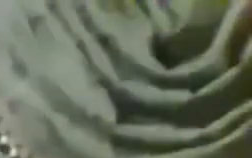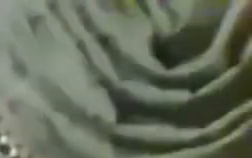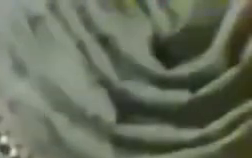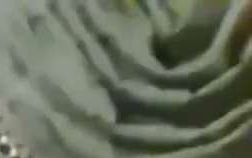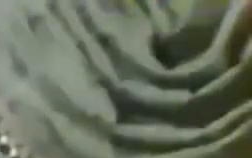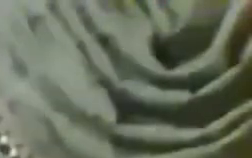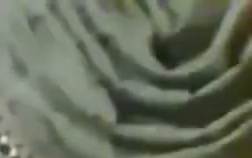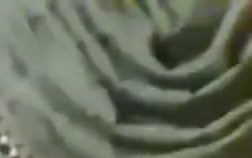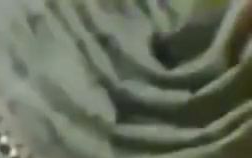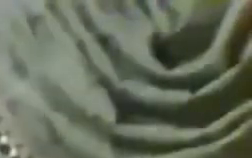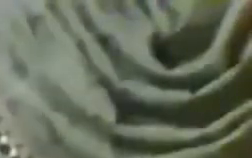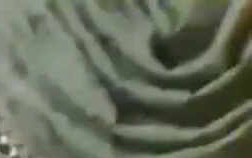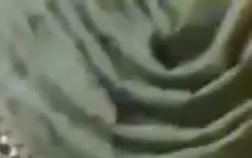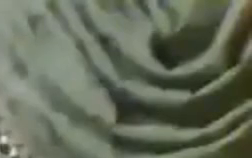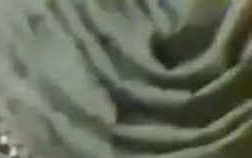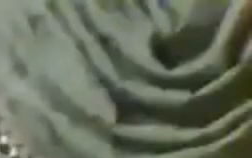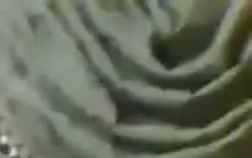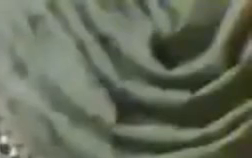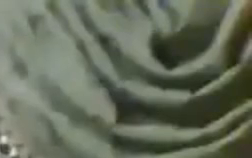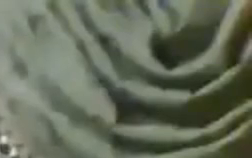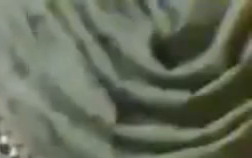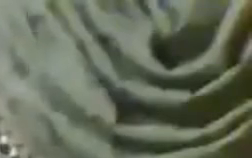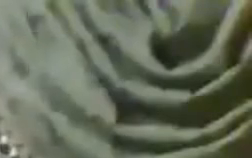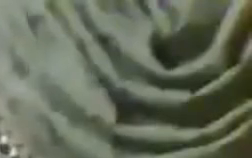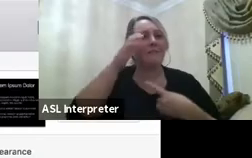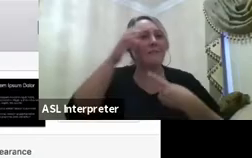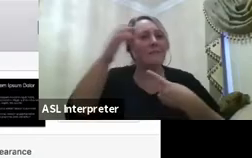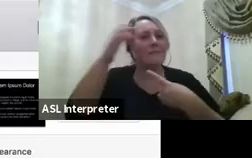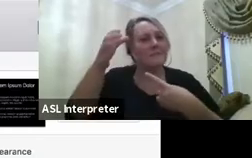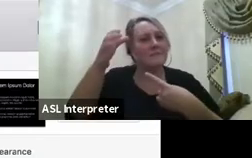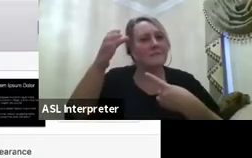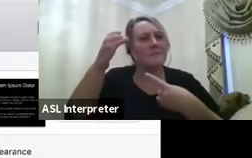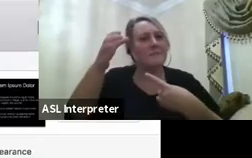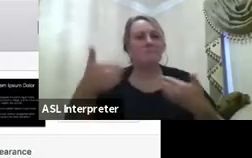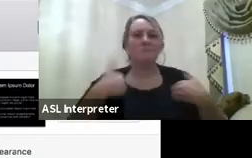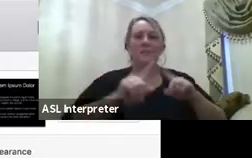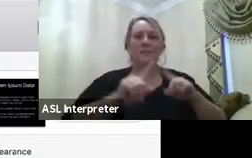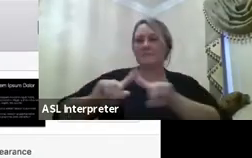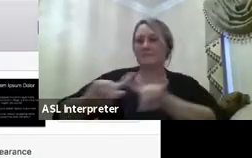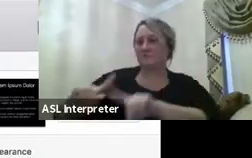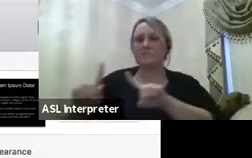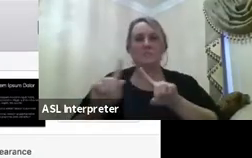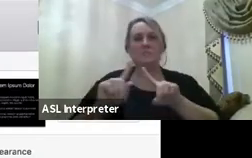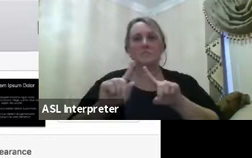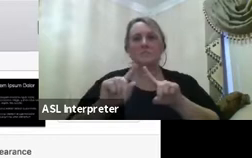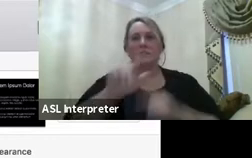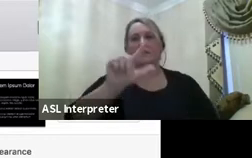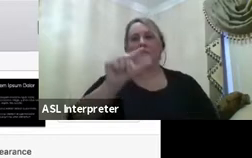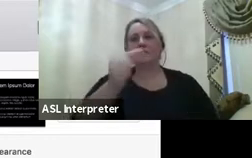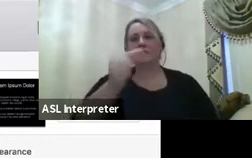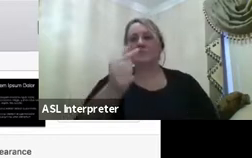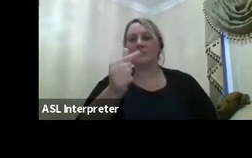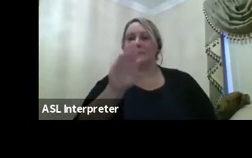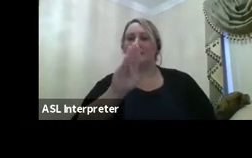there's obviously like queerness in terms of, um, queer femmes and sort of LGBTQIA identities. Um,